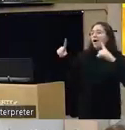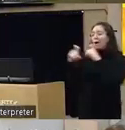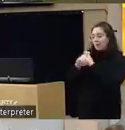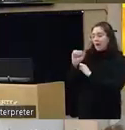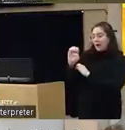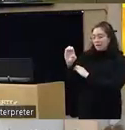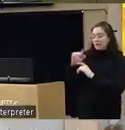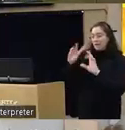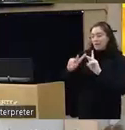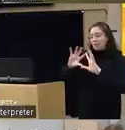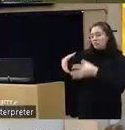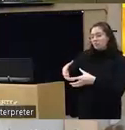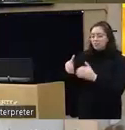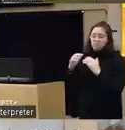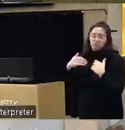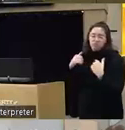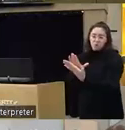this population health approach.